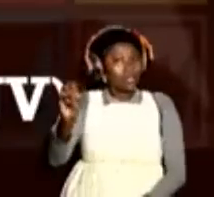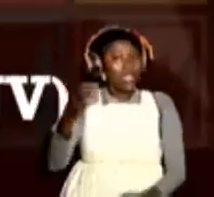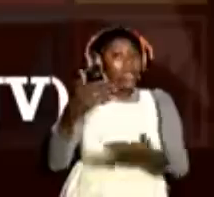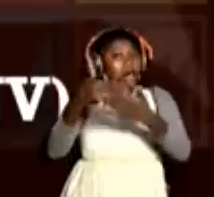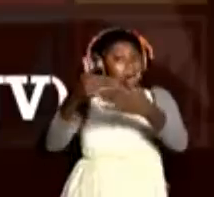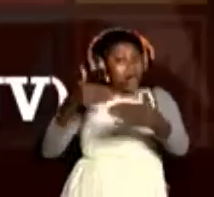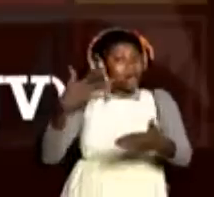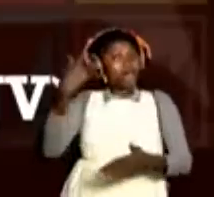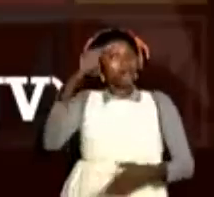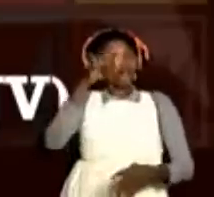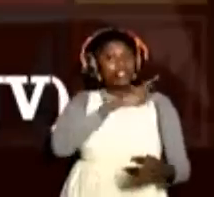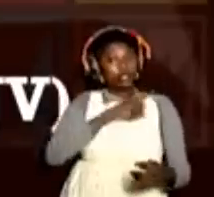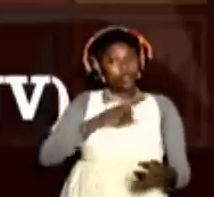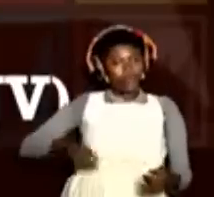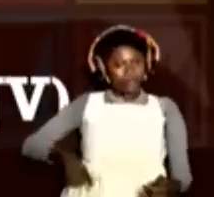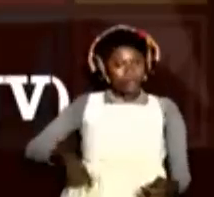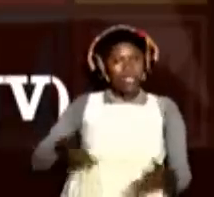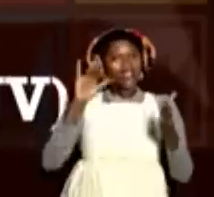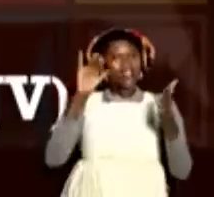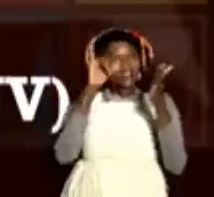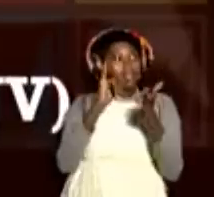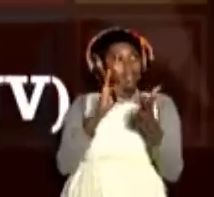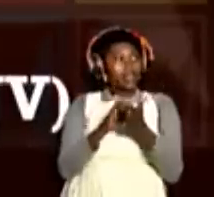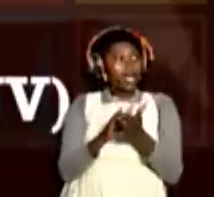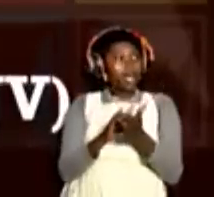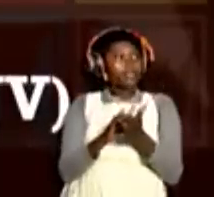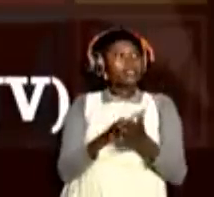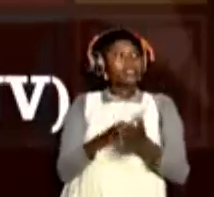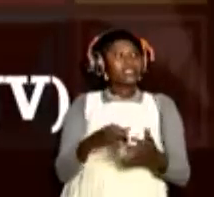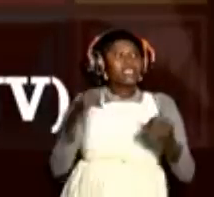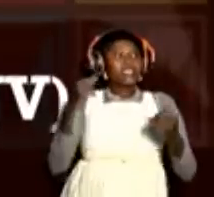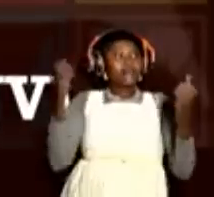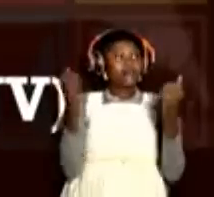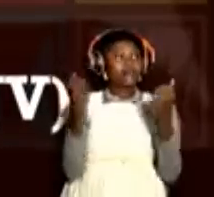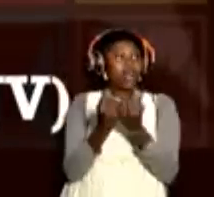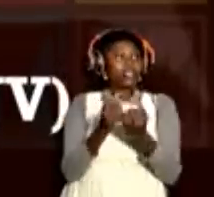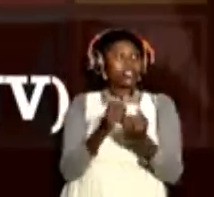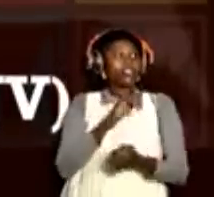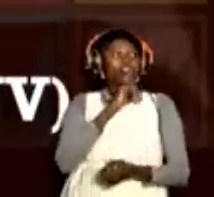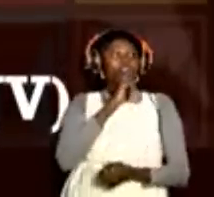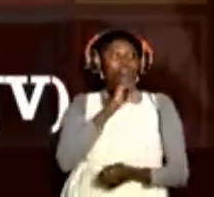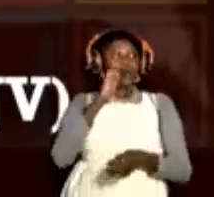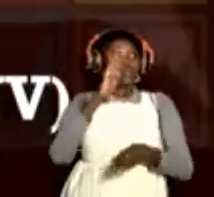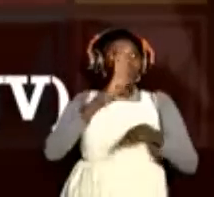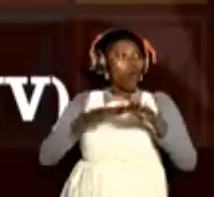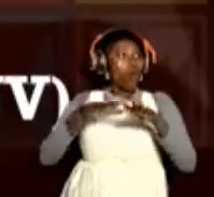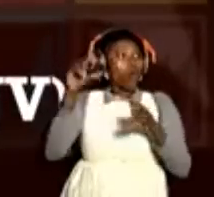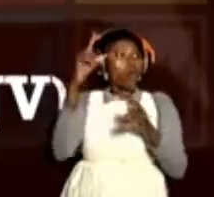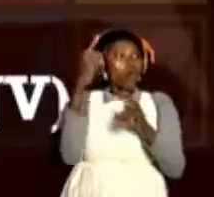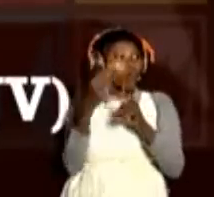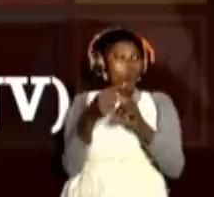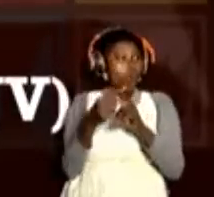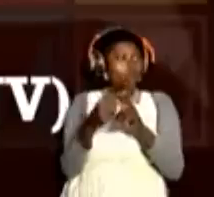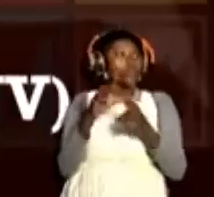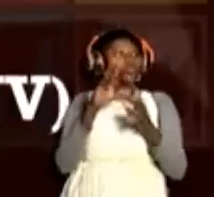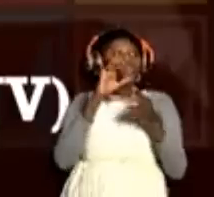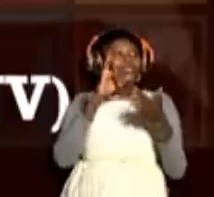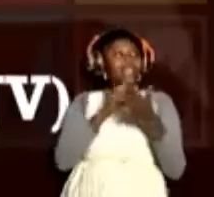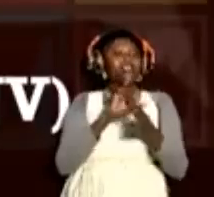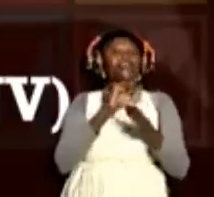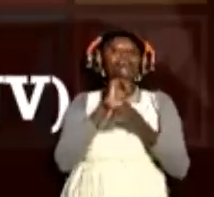before the Lord that they strive not about words to no